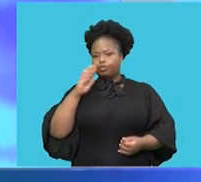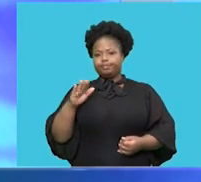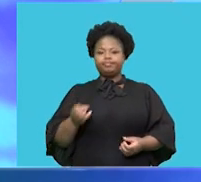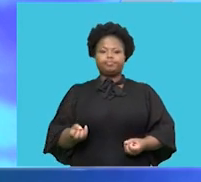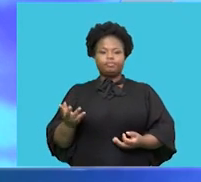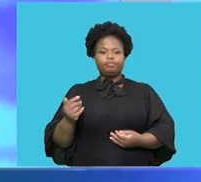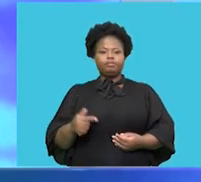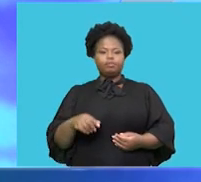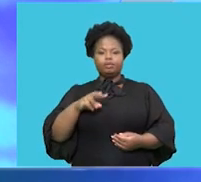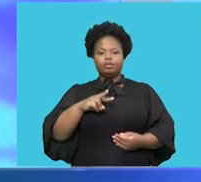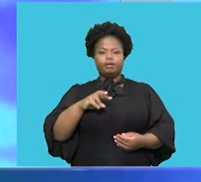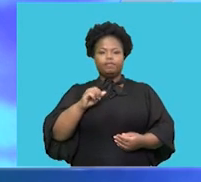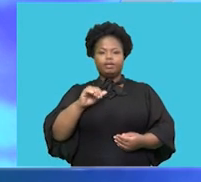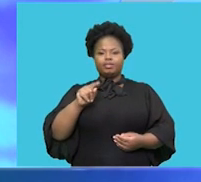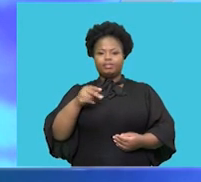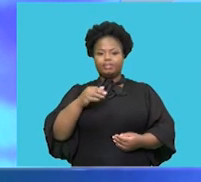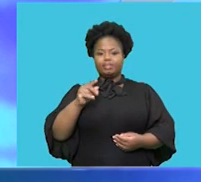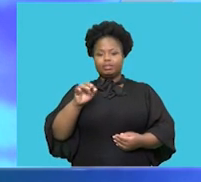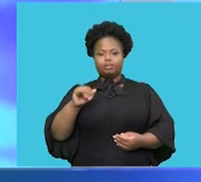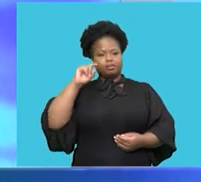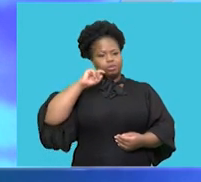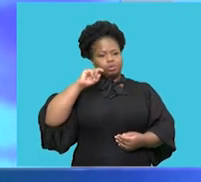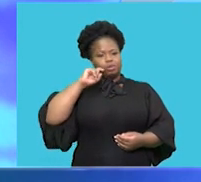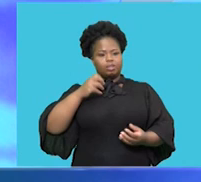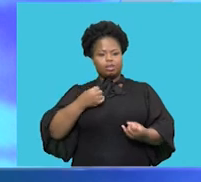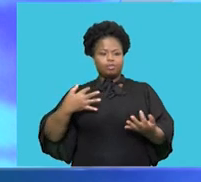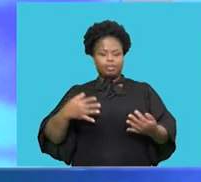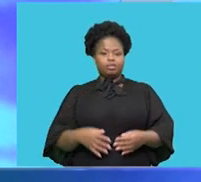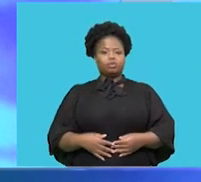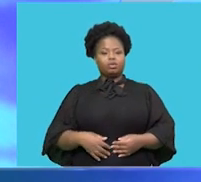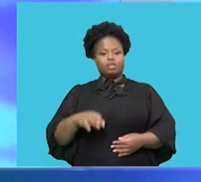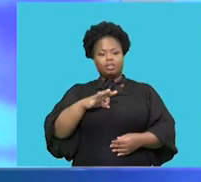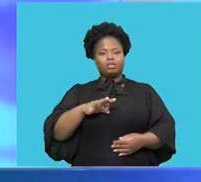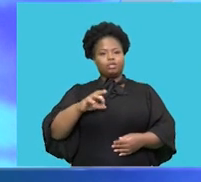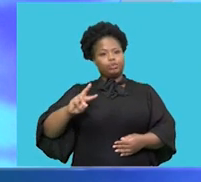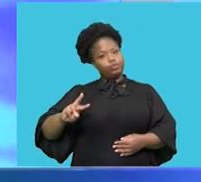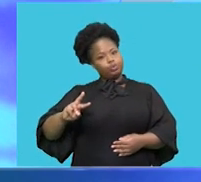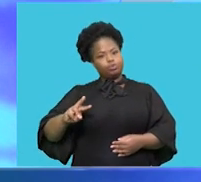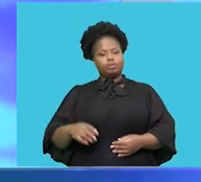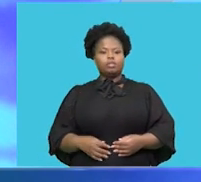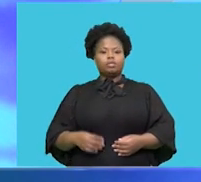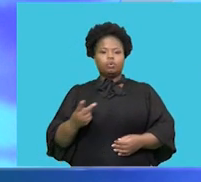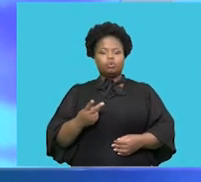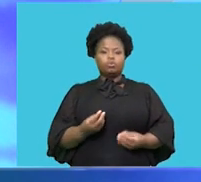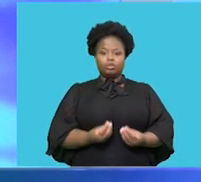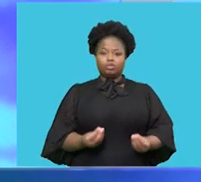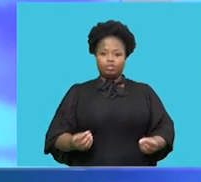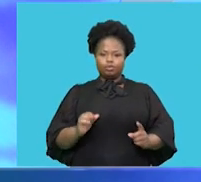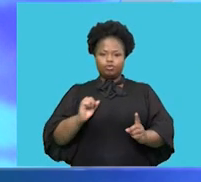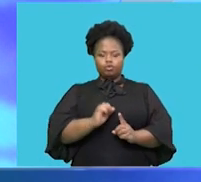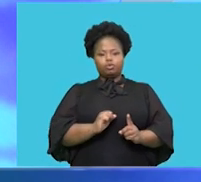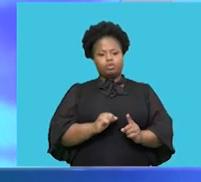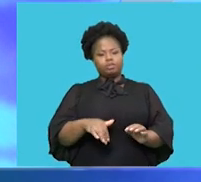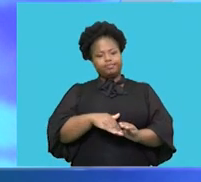umama uvathiswa Zwedela oneminyaka engamashumi amathathu neshagalombili ubudala kanye nezingane zakhe